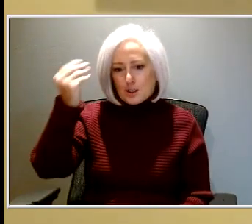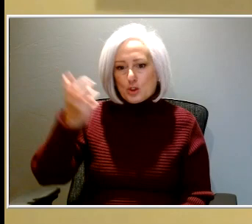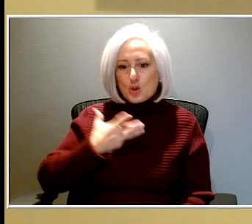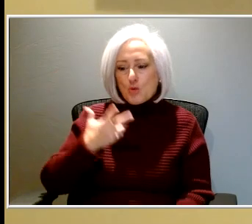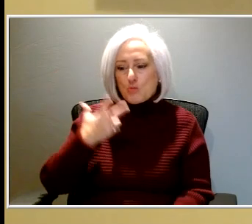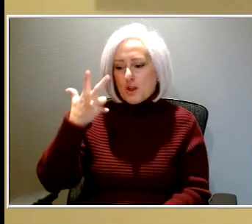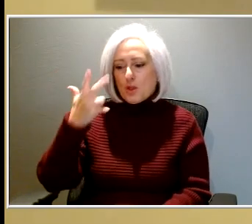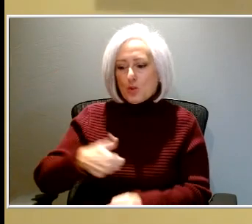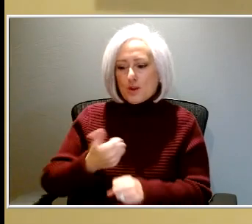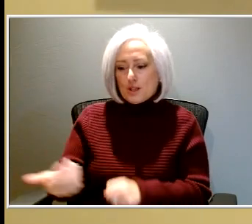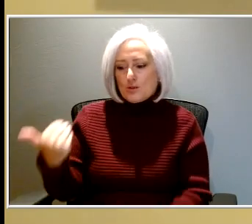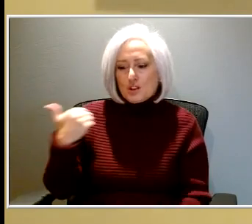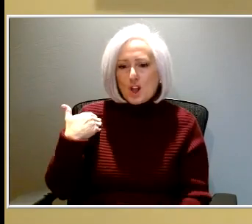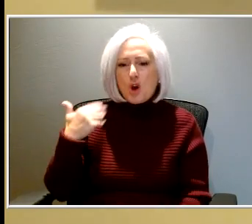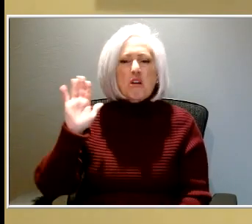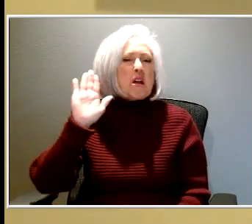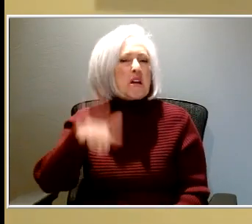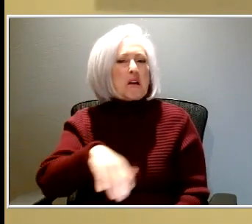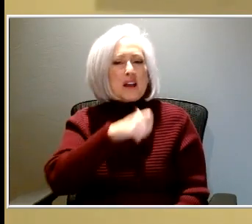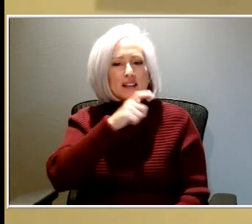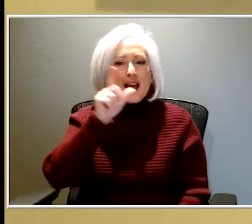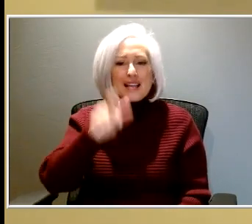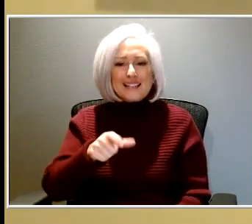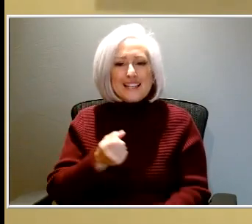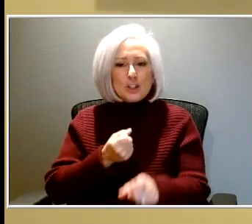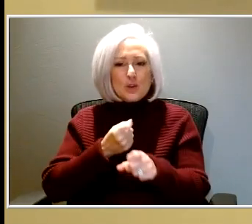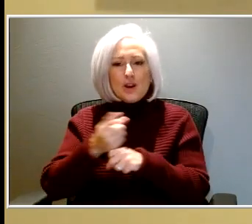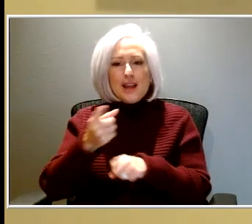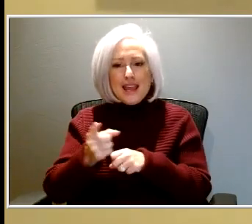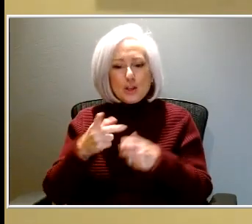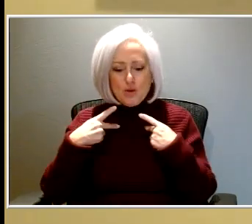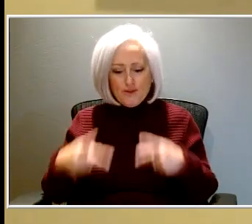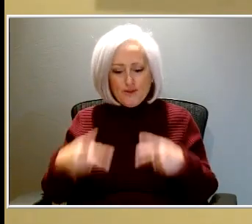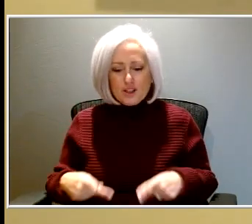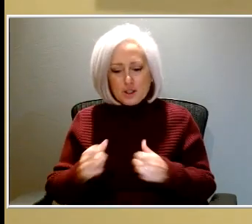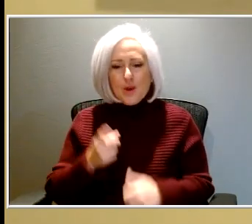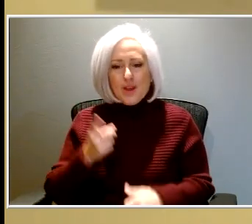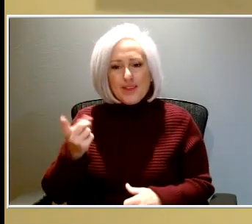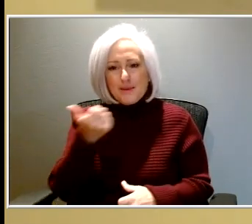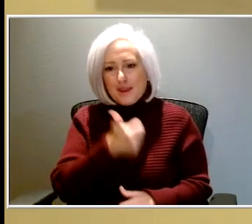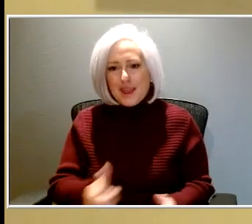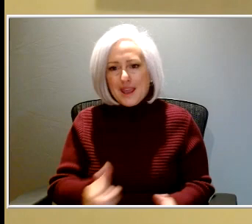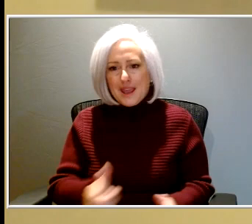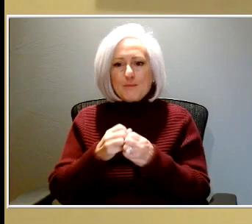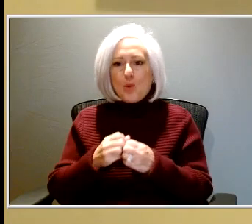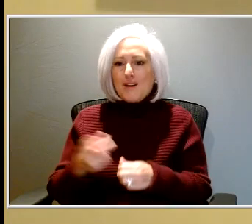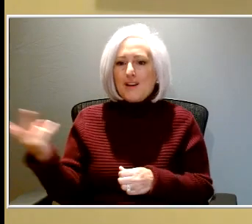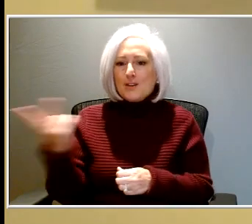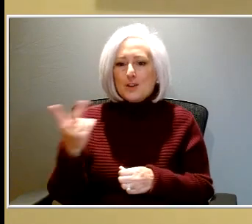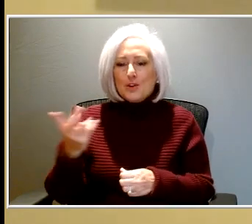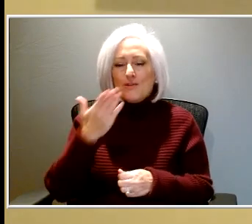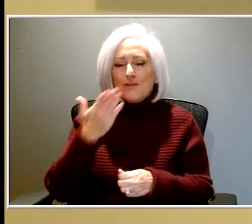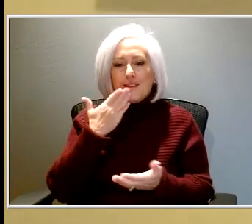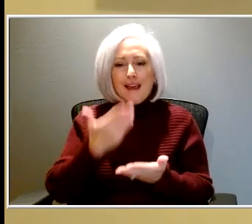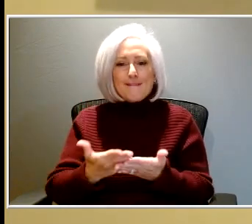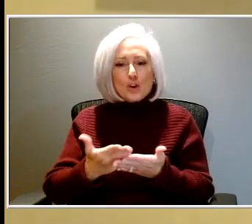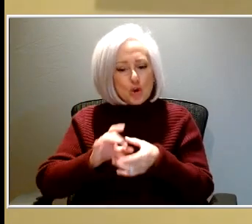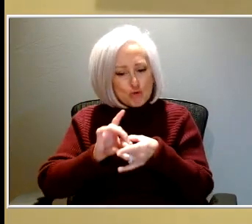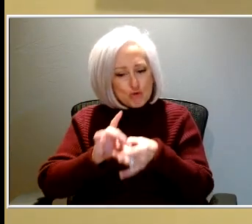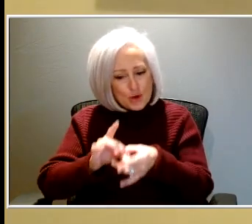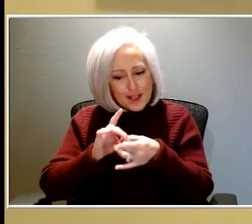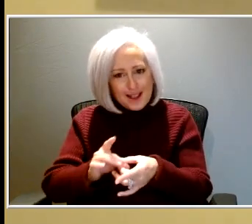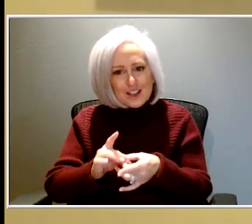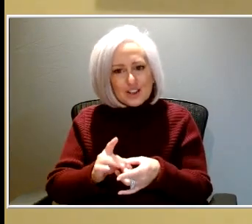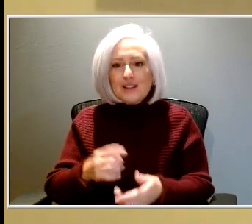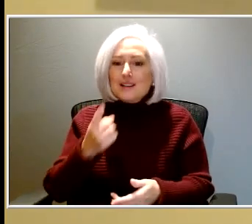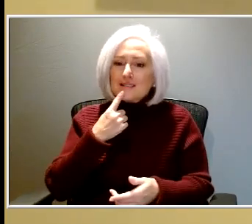that I wouldn't need to have annual physicals with him any longer. And we had developed quite a relationship by then. And he said, we can get together for coffee,